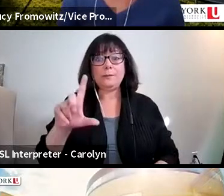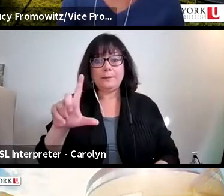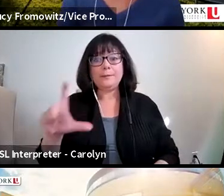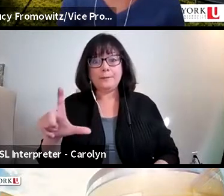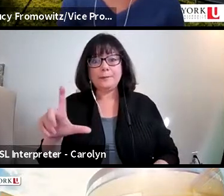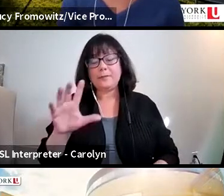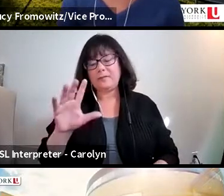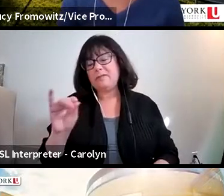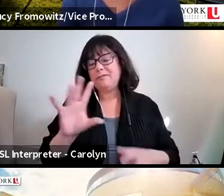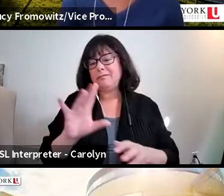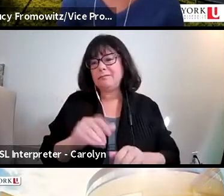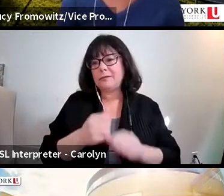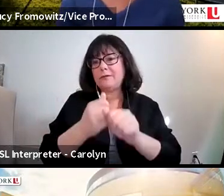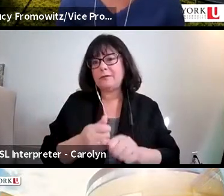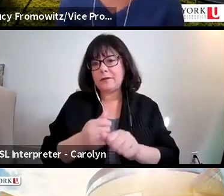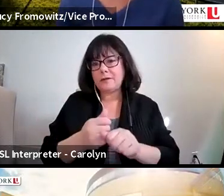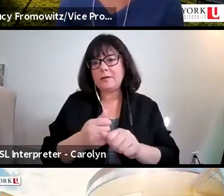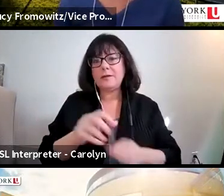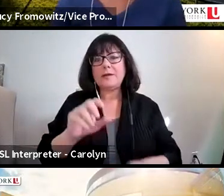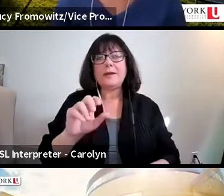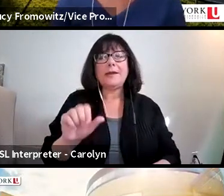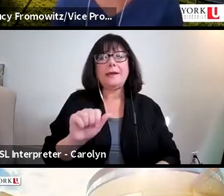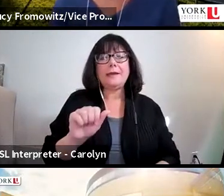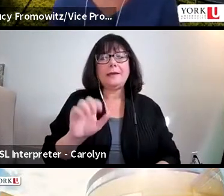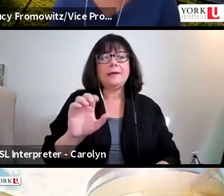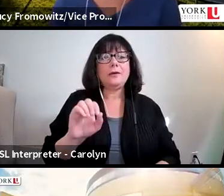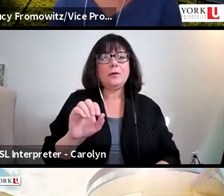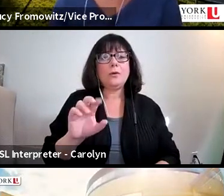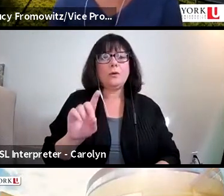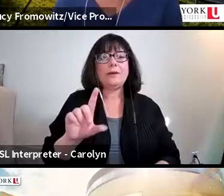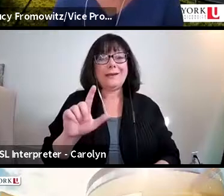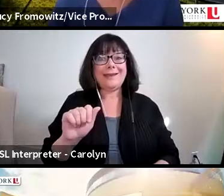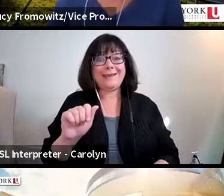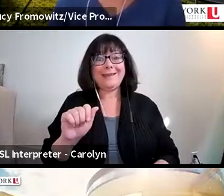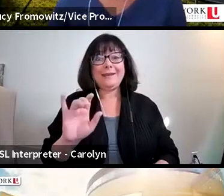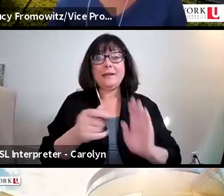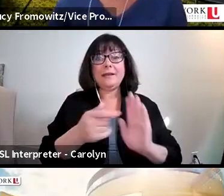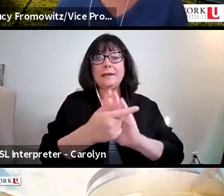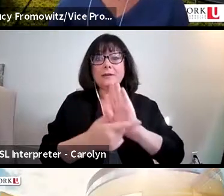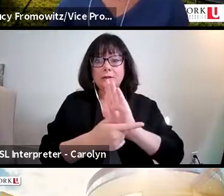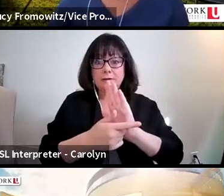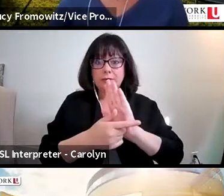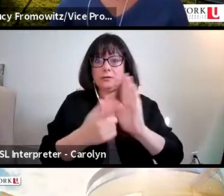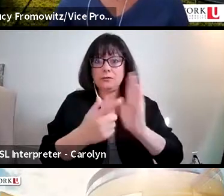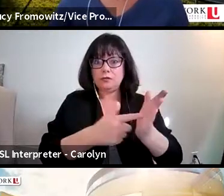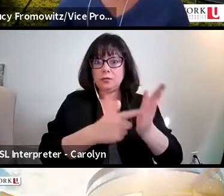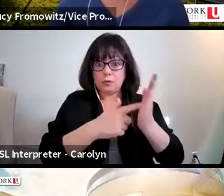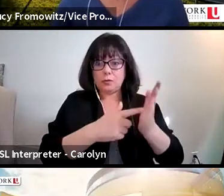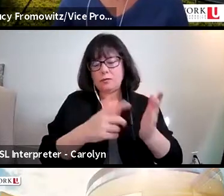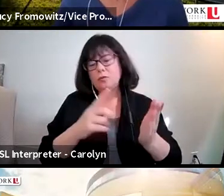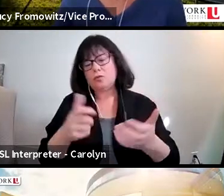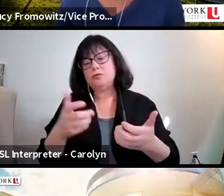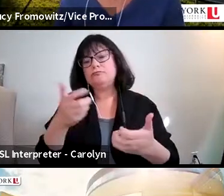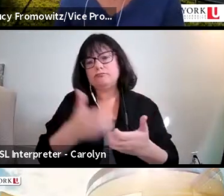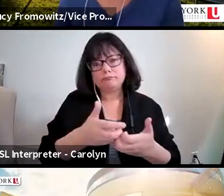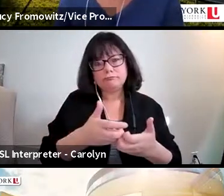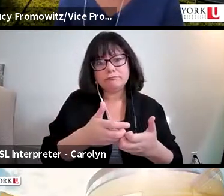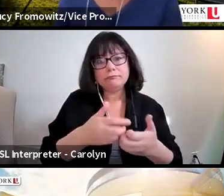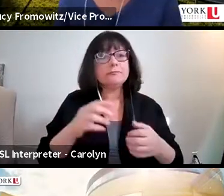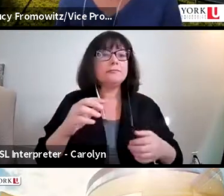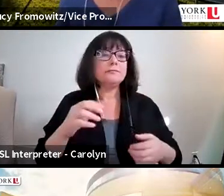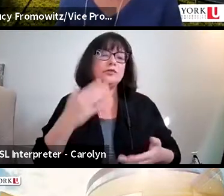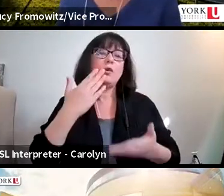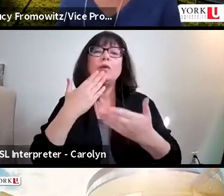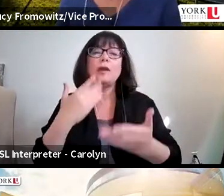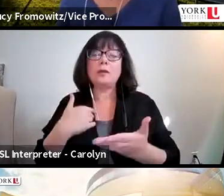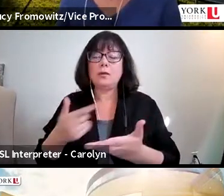legislations as it evolves over the next number of years. So let us take that away and post a more fulsome answer to it